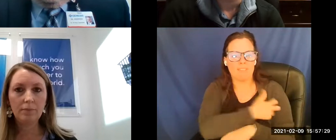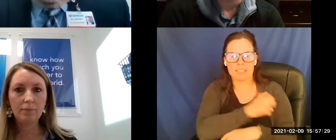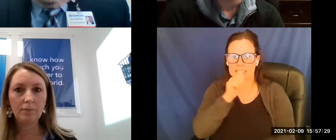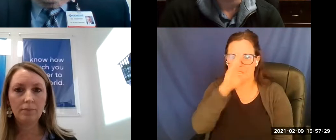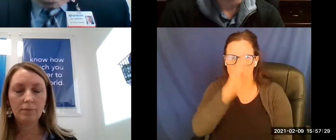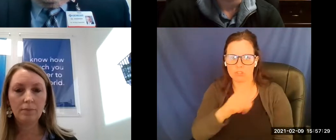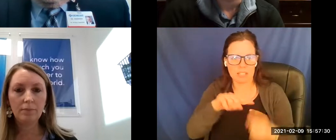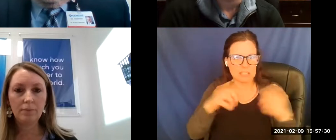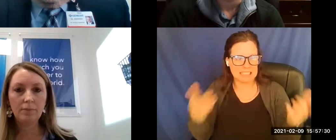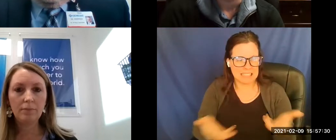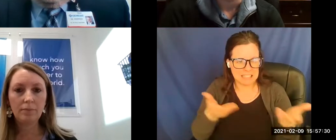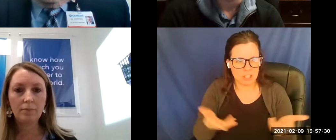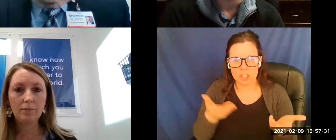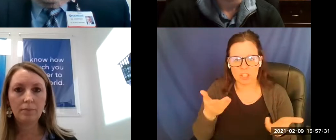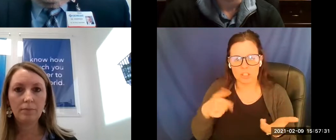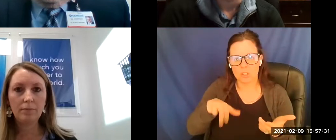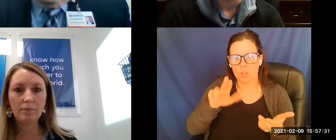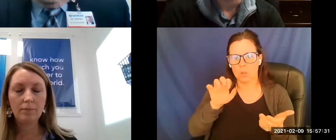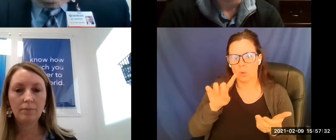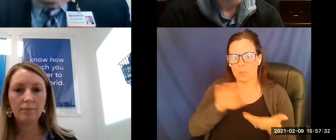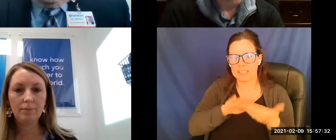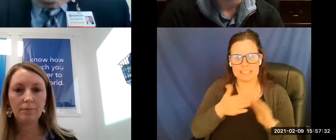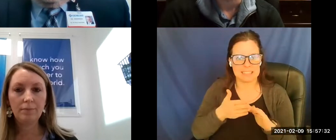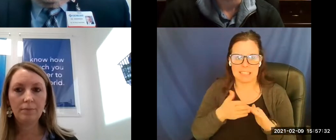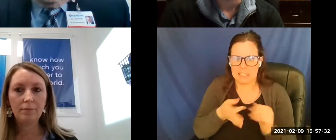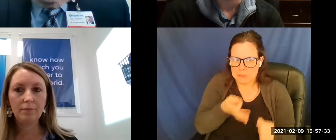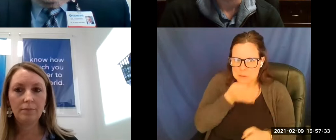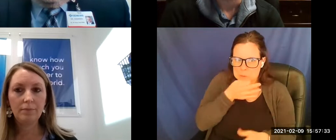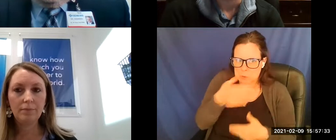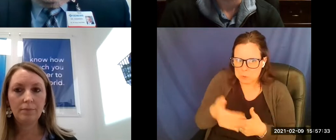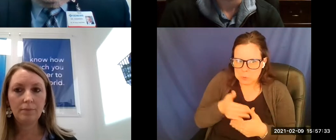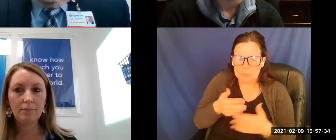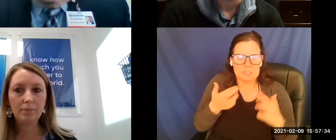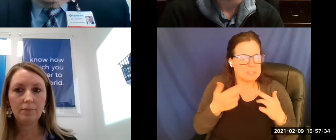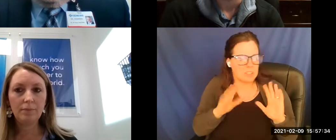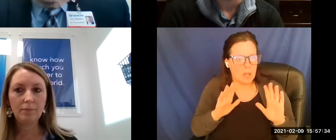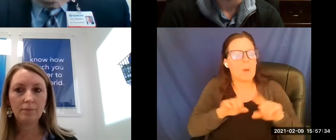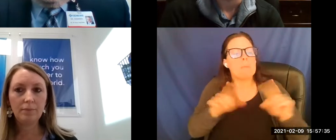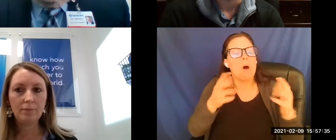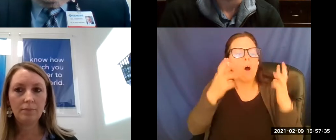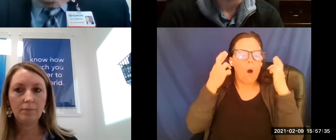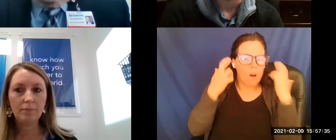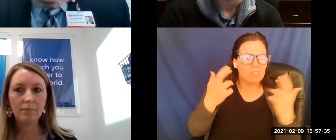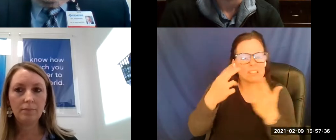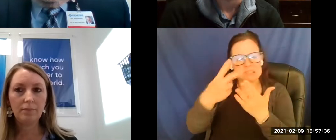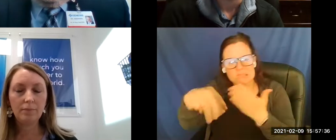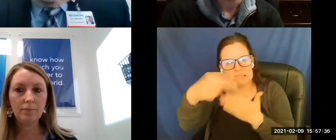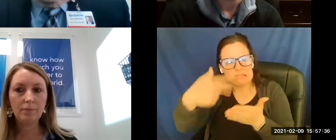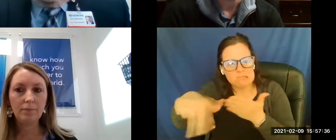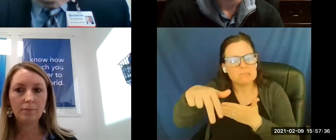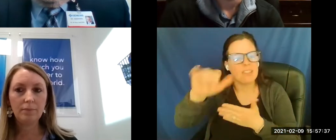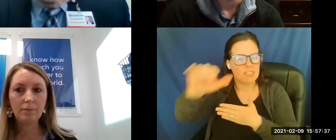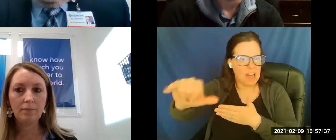to the Quad Cities in the very near future, but we hope within the next few weeks we will be included in that